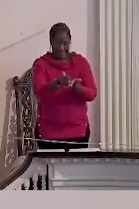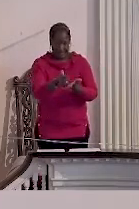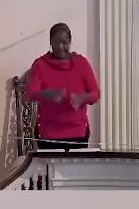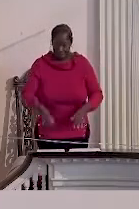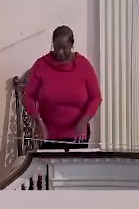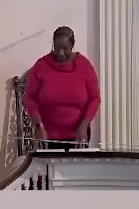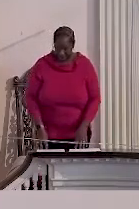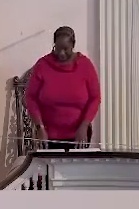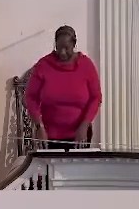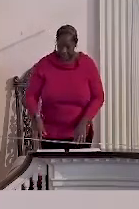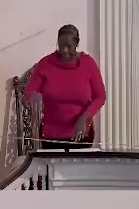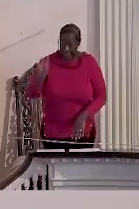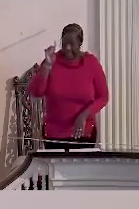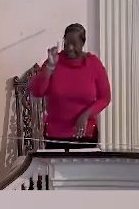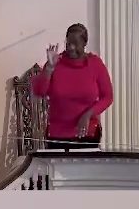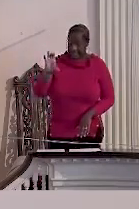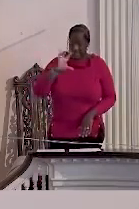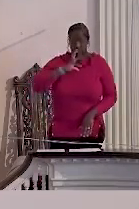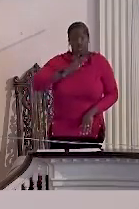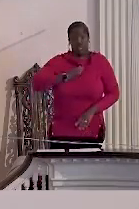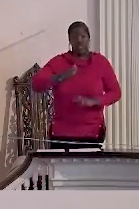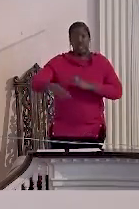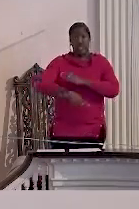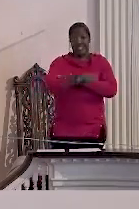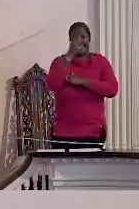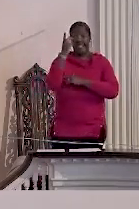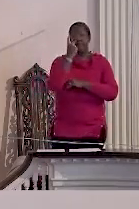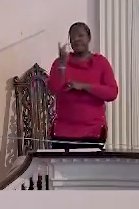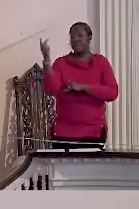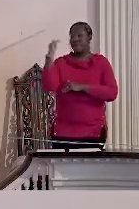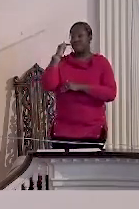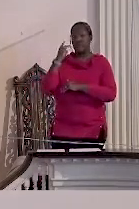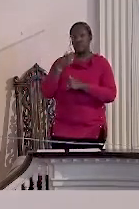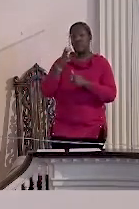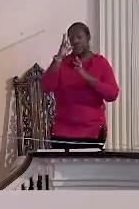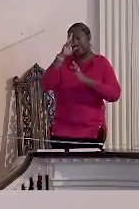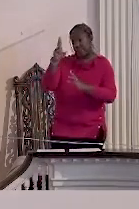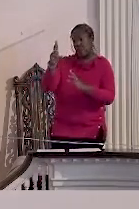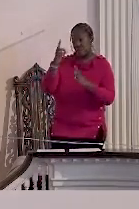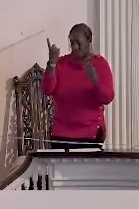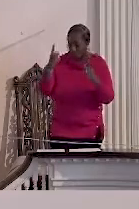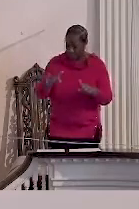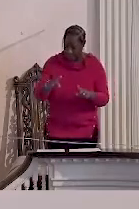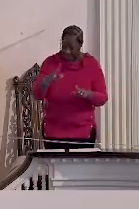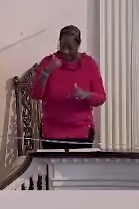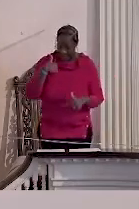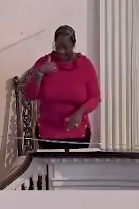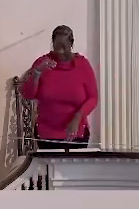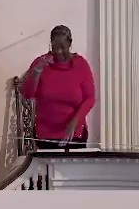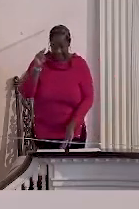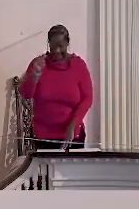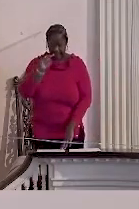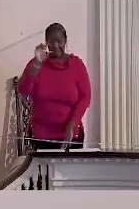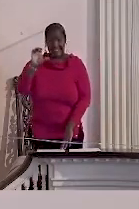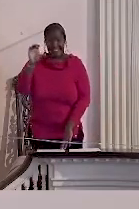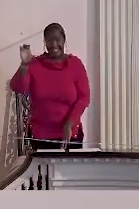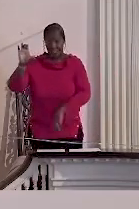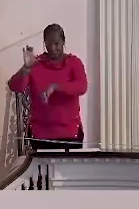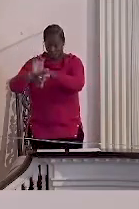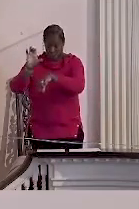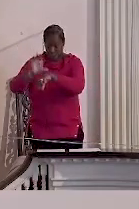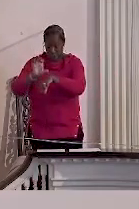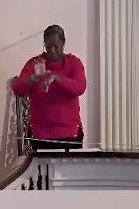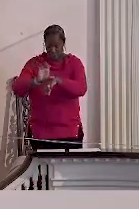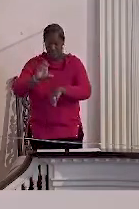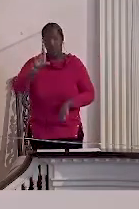The DC Transgender Day Remembrance Vigil will take place at the MCC Church on Ridge Street Northwest. That'll be at 6 this